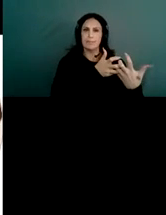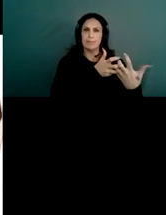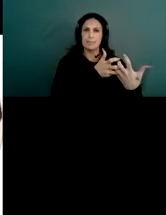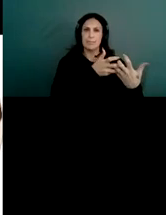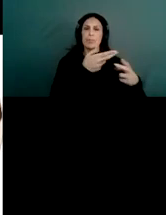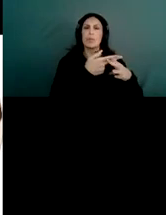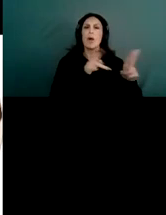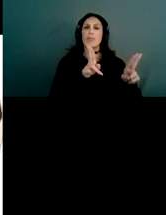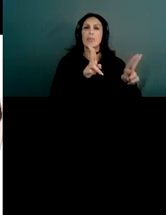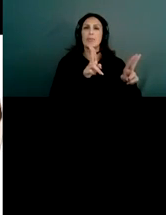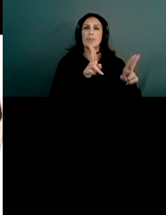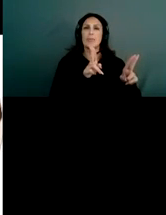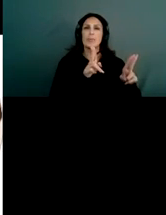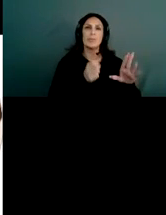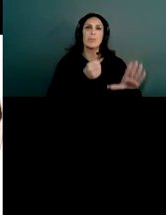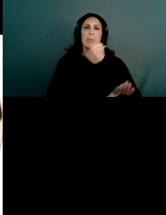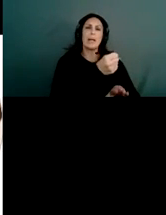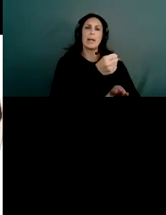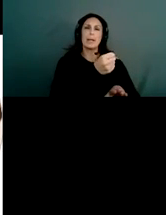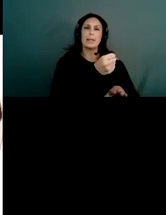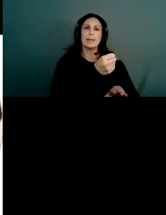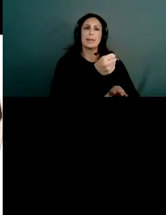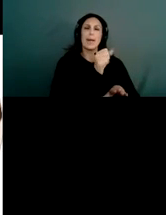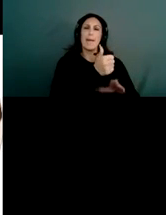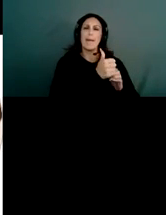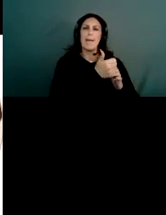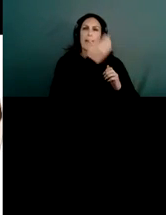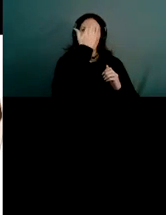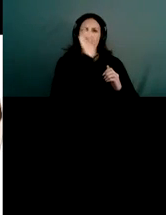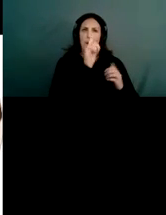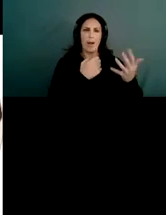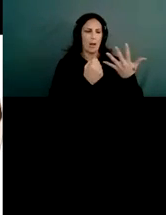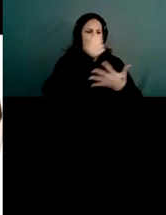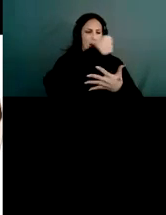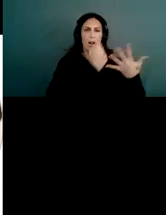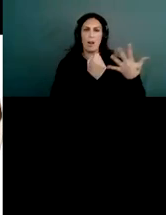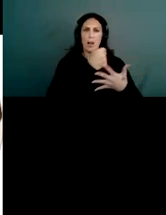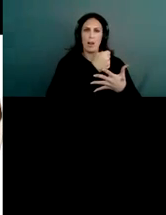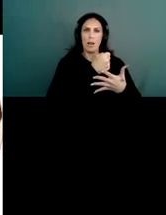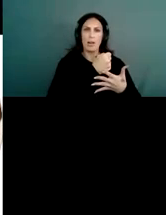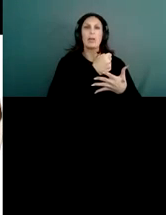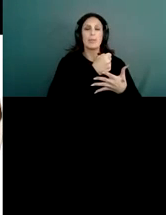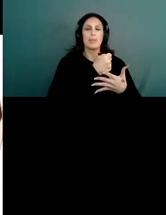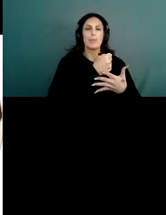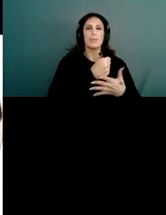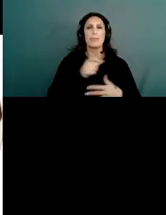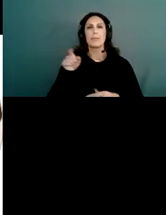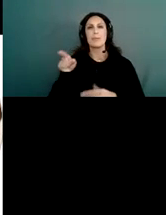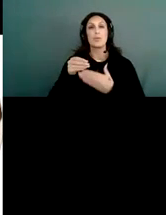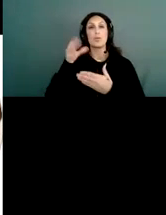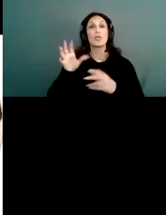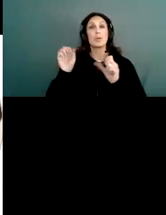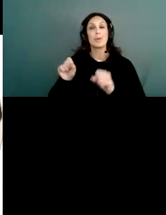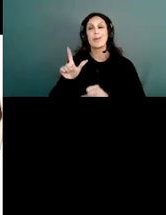activity. Your child may have already accessed this through their Clever portal, as Corey showed you earlier.